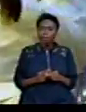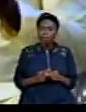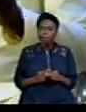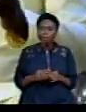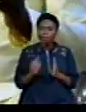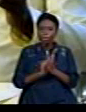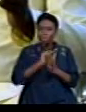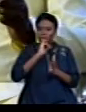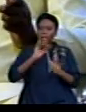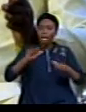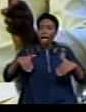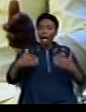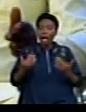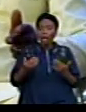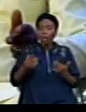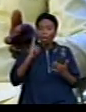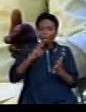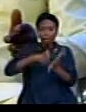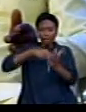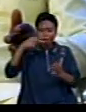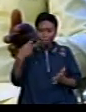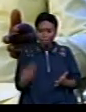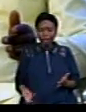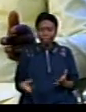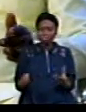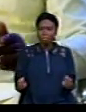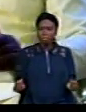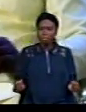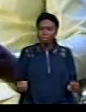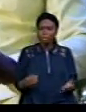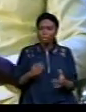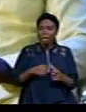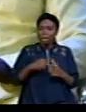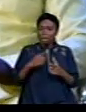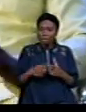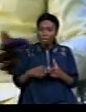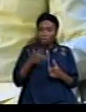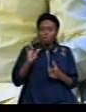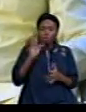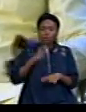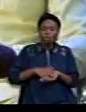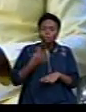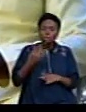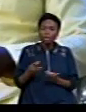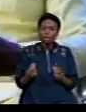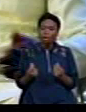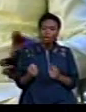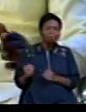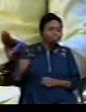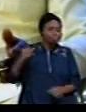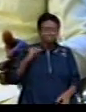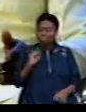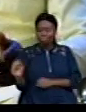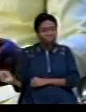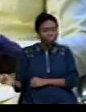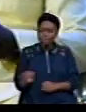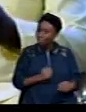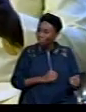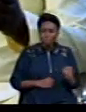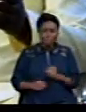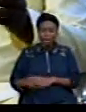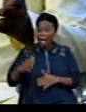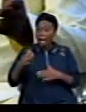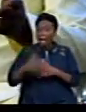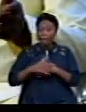That is how he fell down to the ground. Then he was there on the ground, struggling on the ground. We left him after the